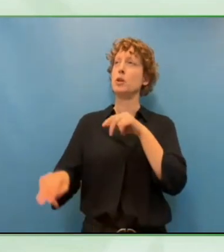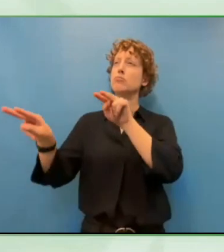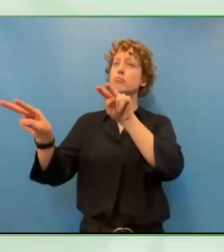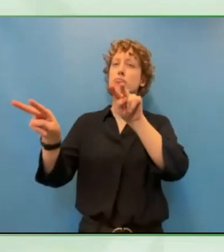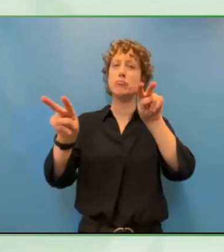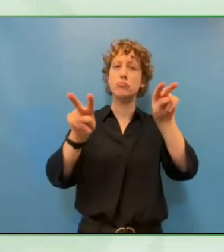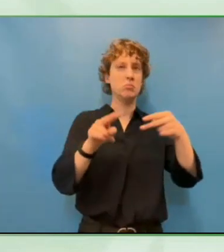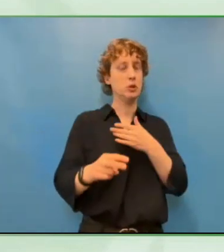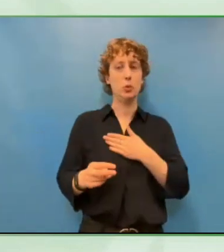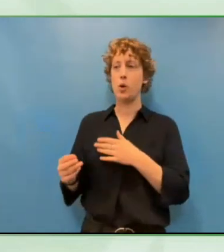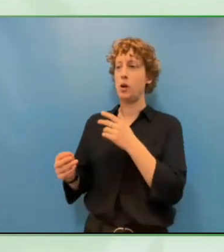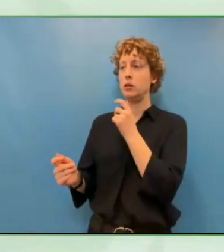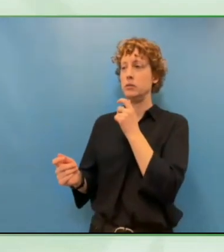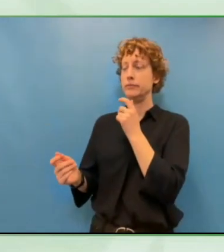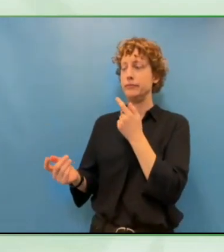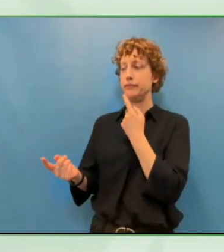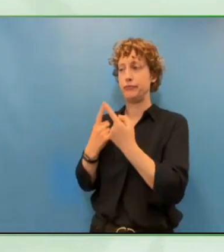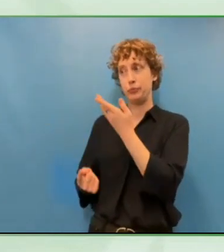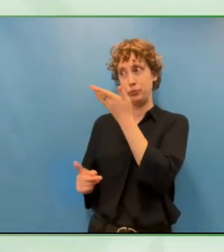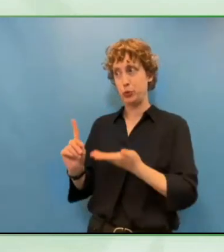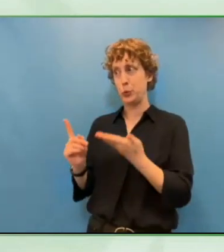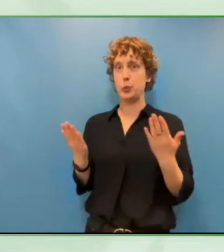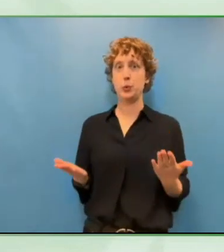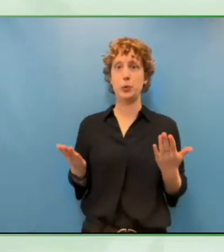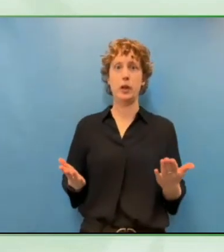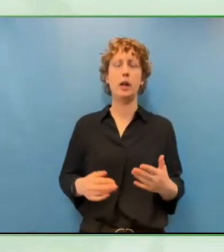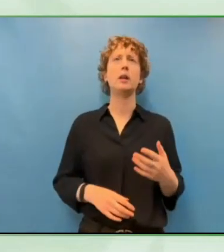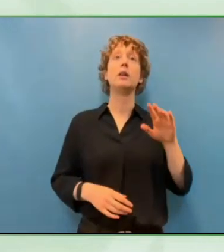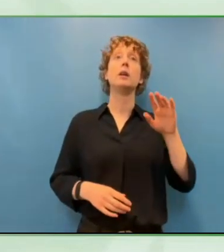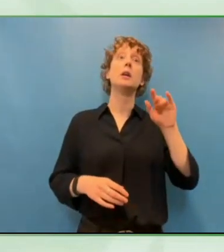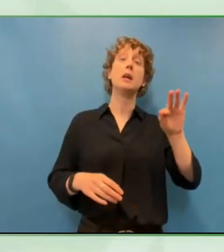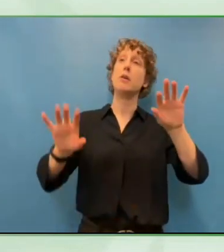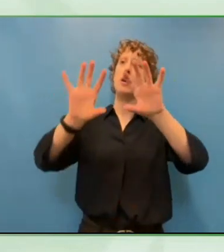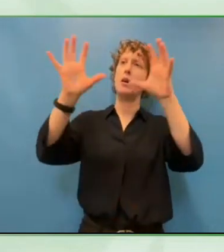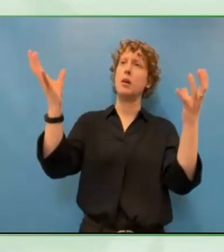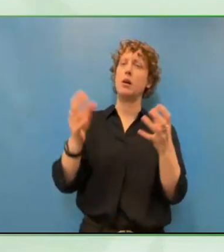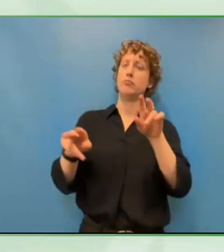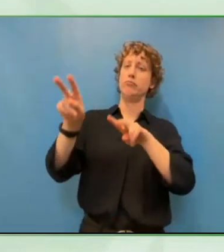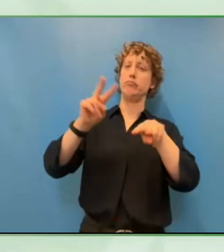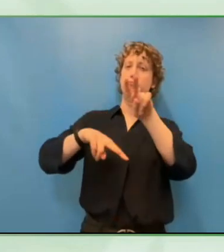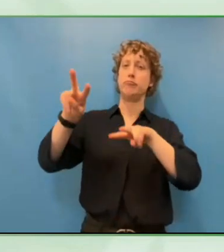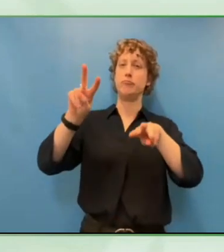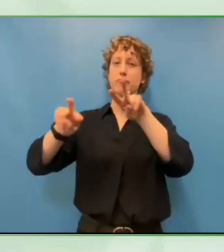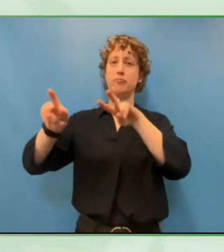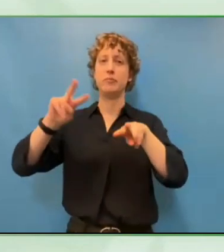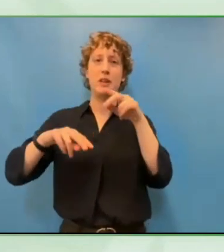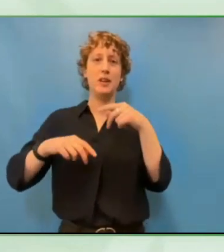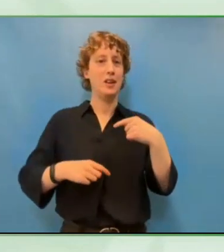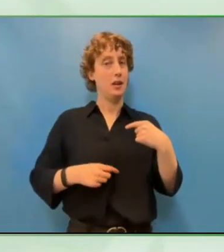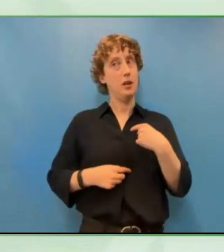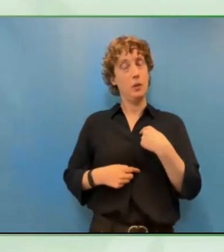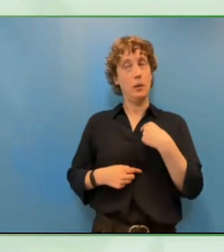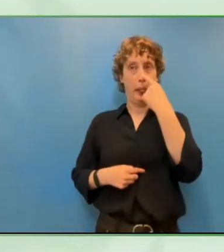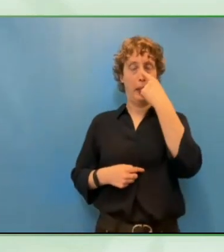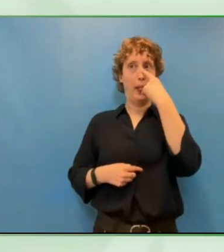talk for you today, is actually that if we look at it, and we're also quite nerdy researchers every now and then,